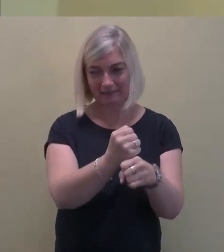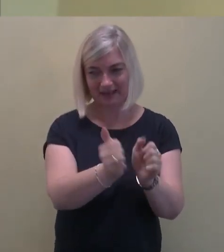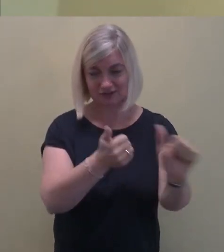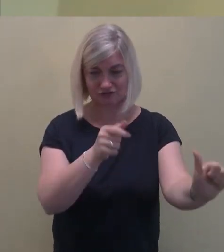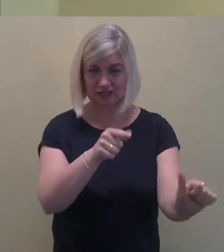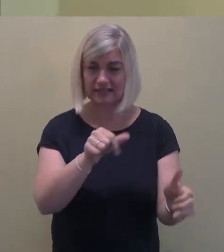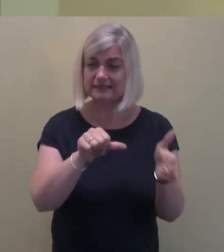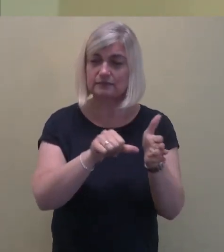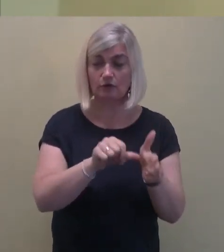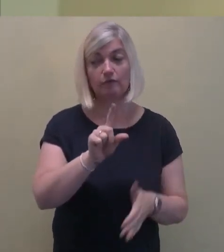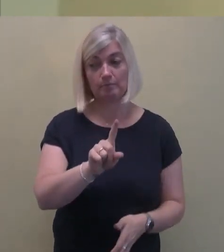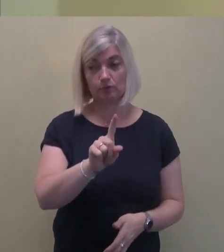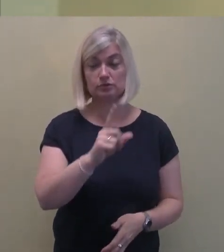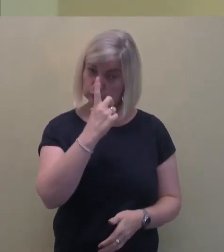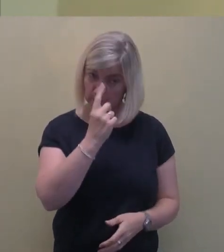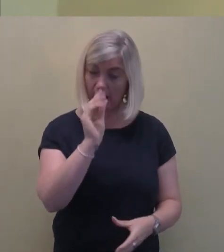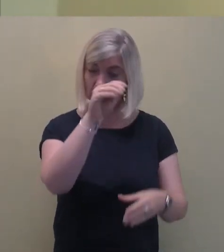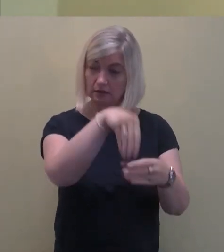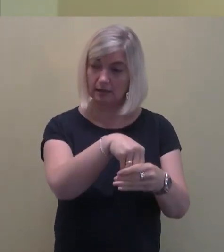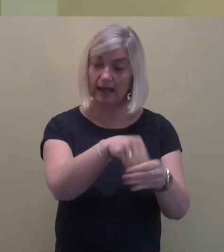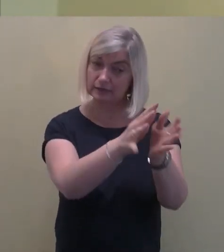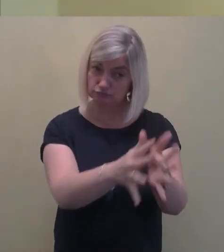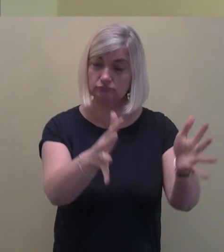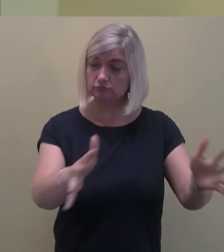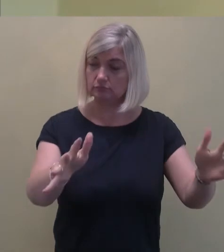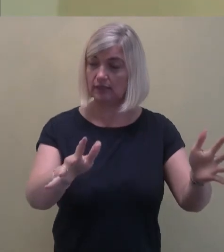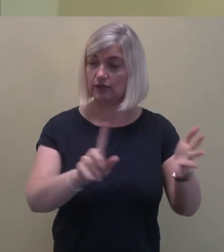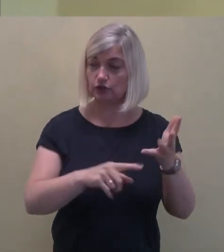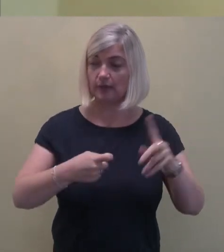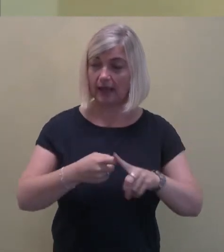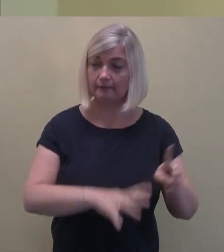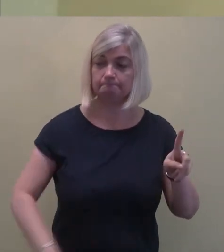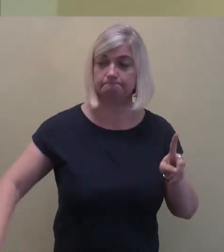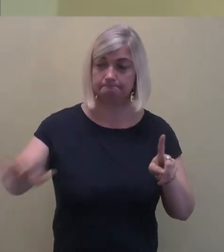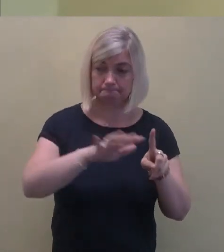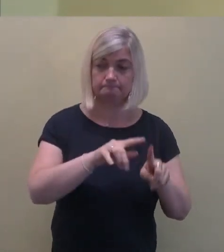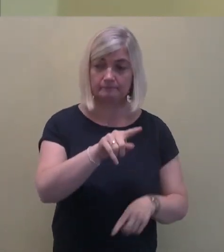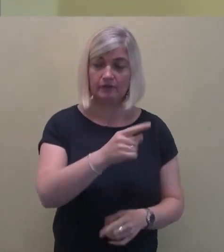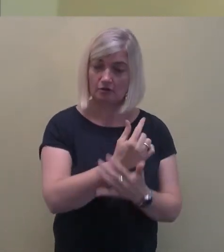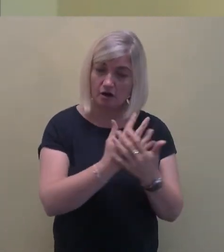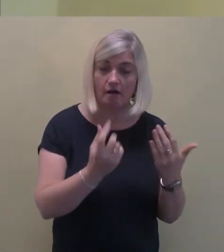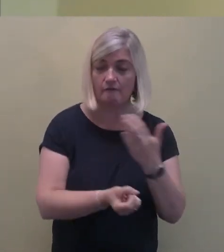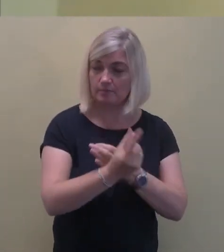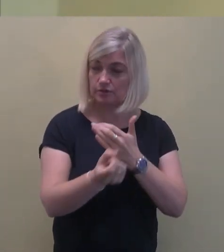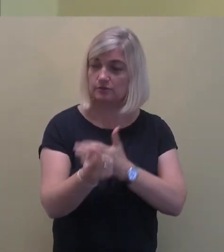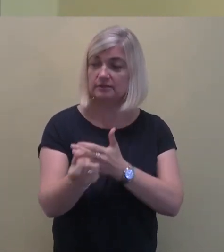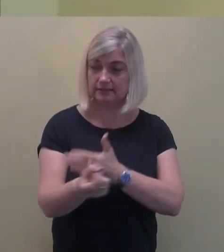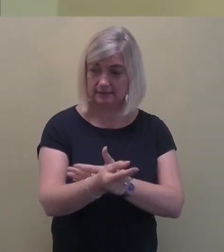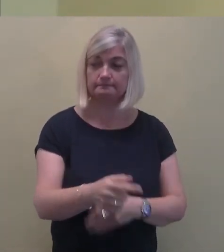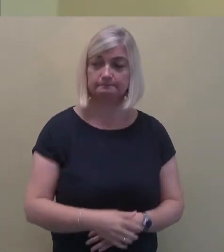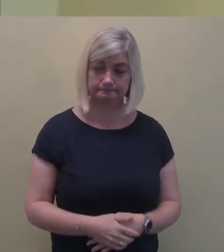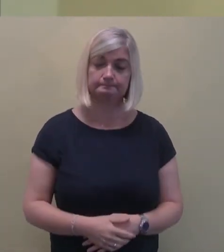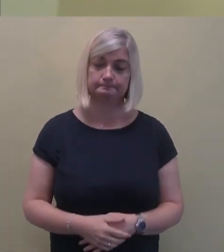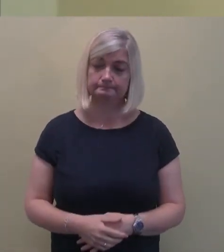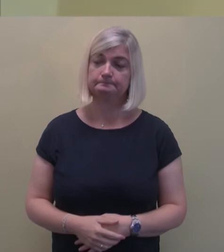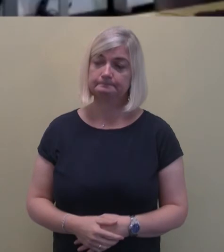industry to get into. Most students want to get into the gaming industry. It is a tough industry to get into, but it's not impossible. And it is a growing sector